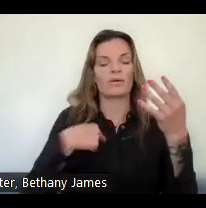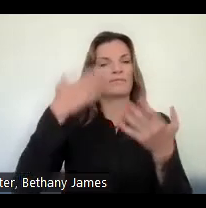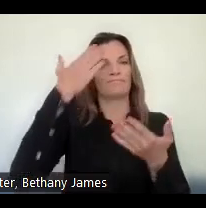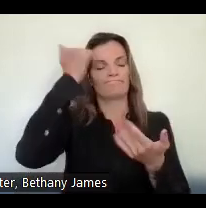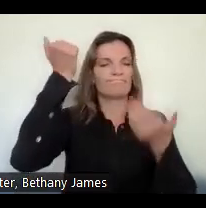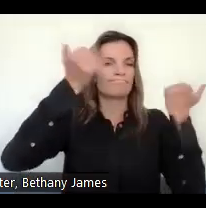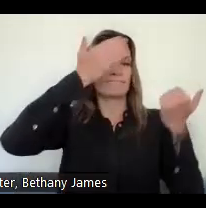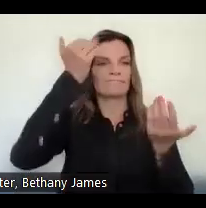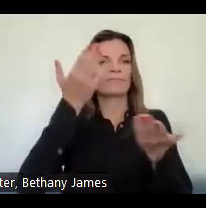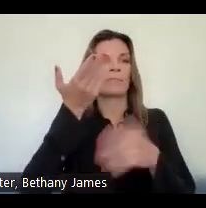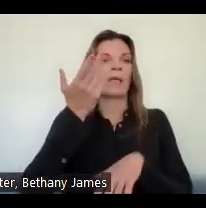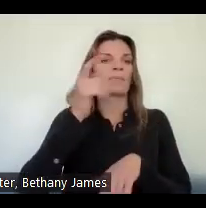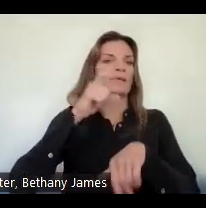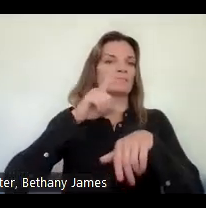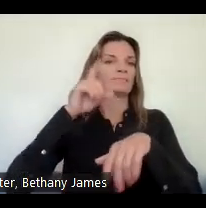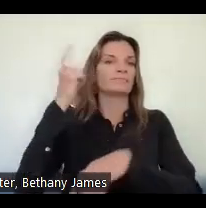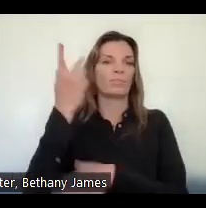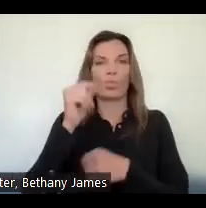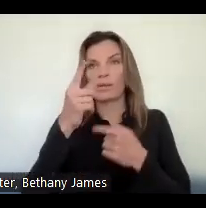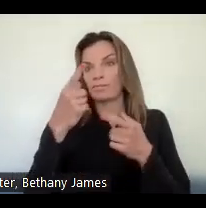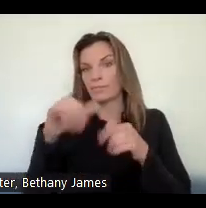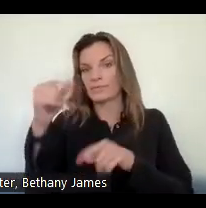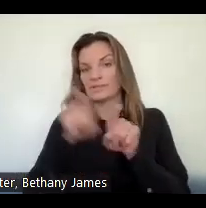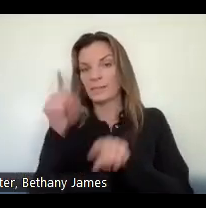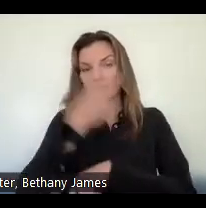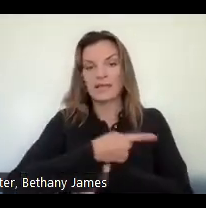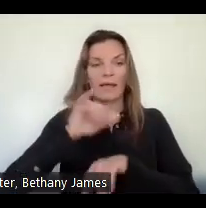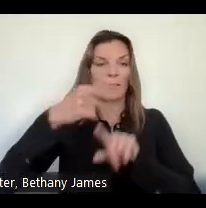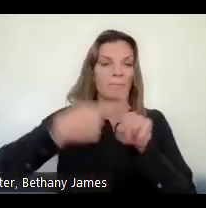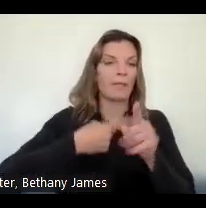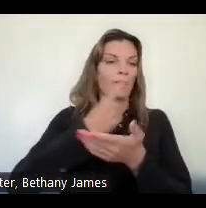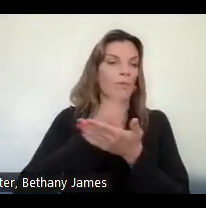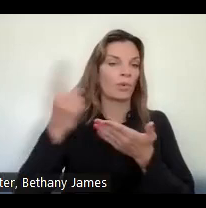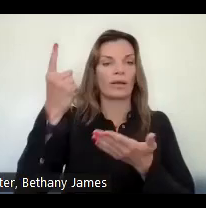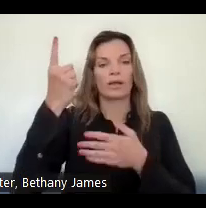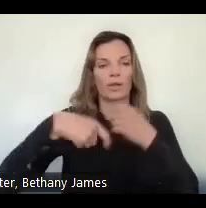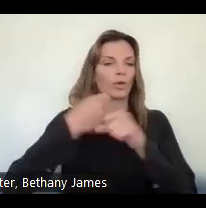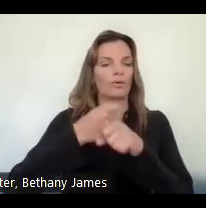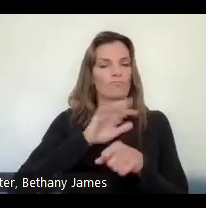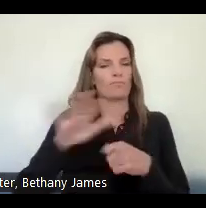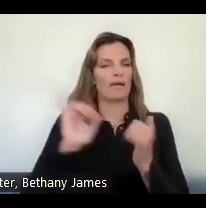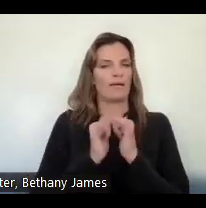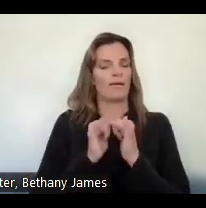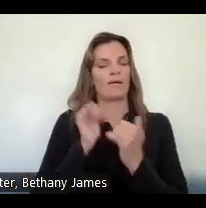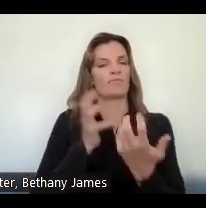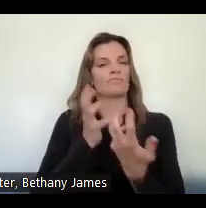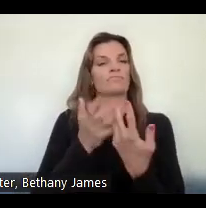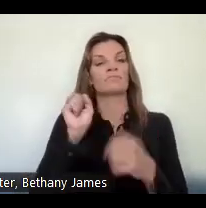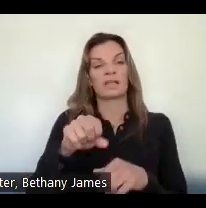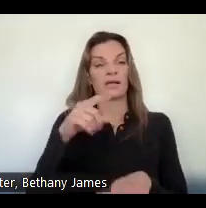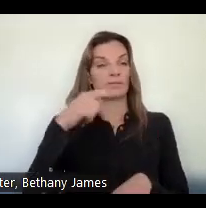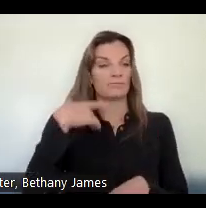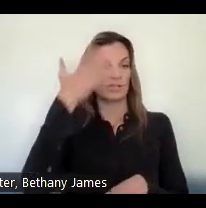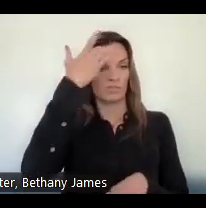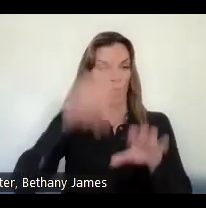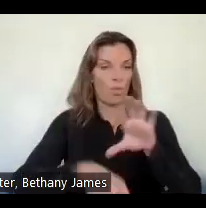week, month, or the year. So some accommodations that can be put in place, utilizing your smartwatch or fitness